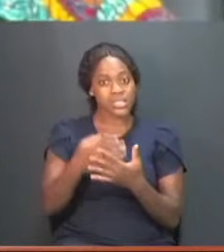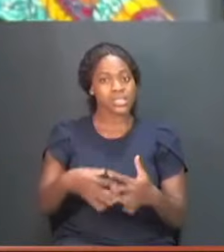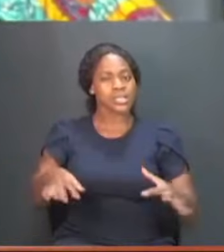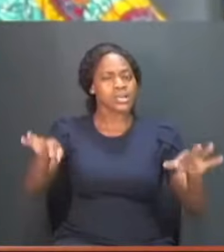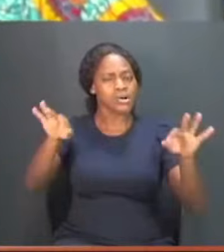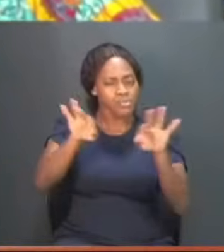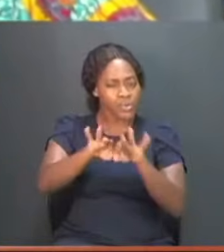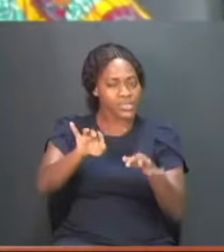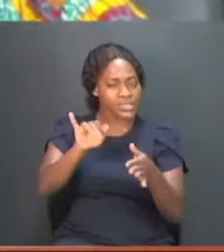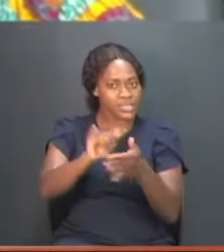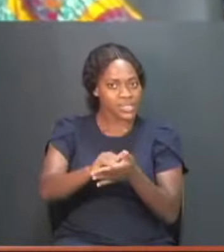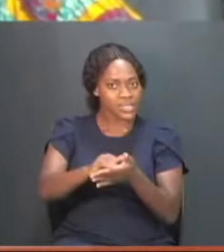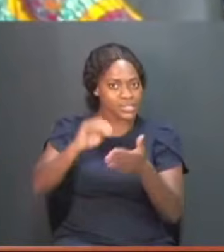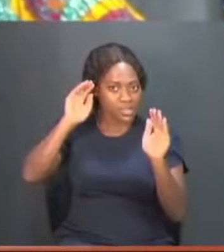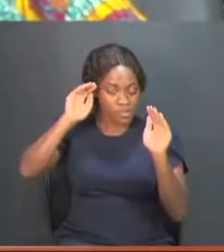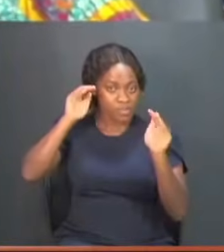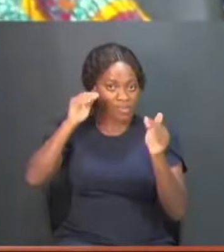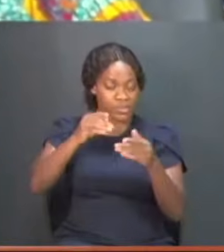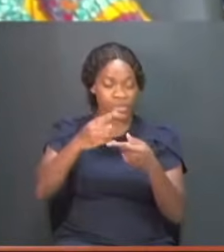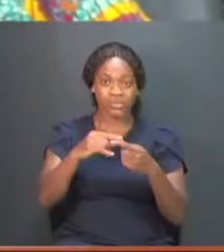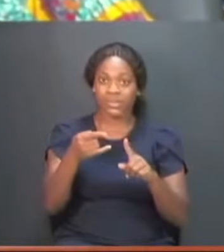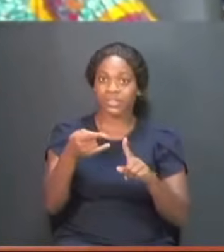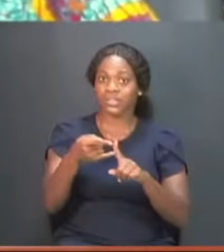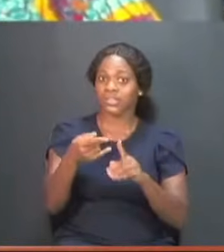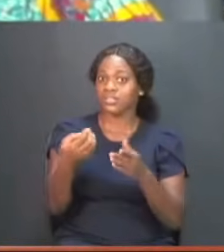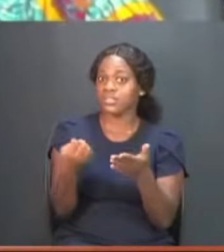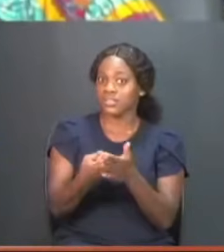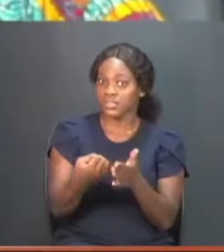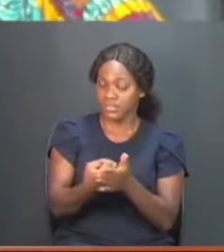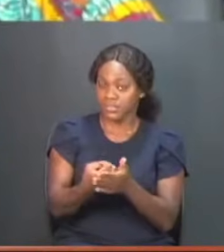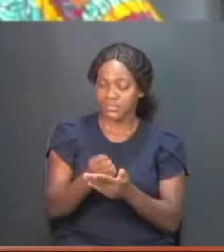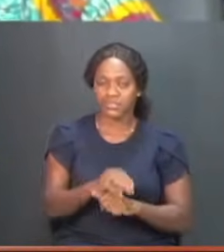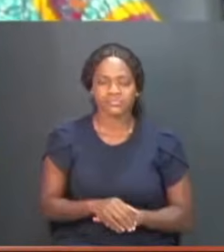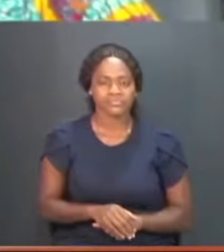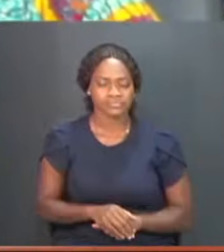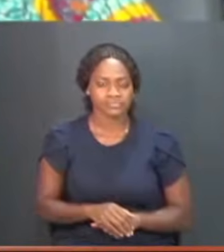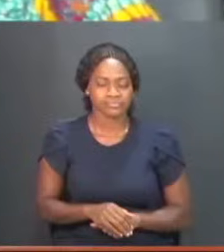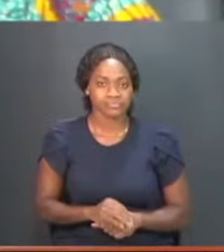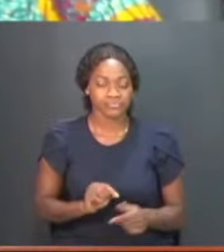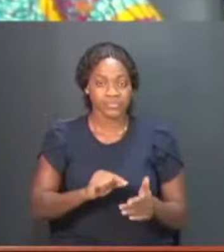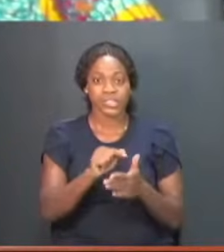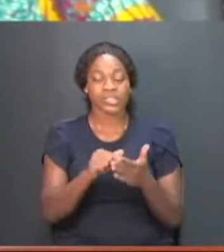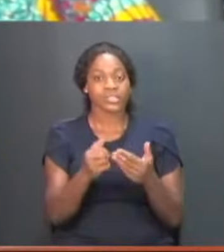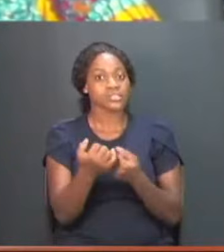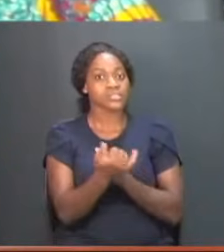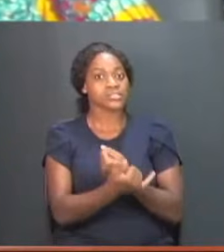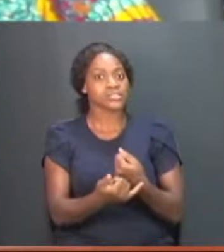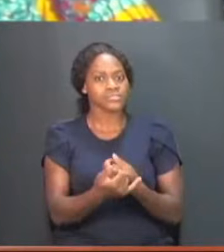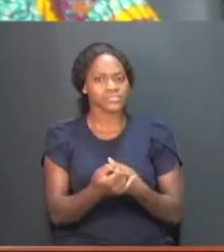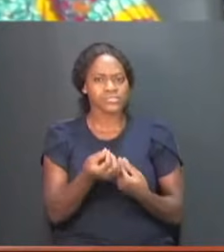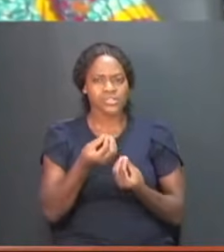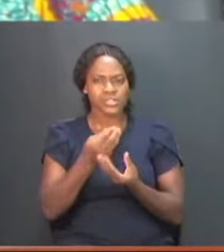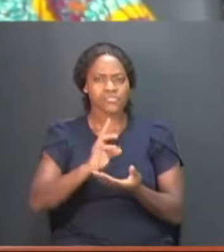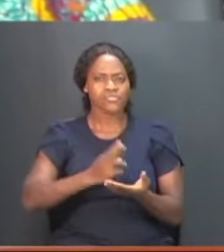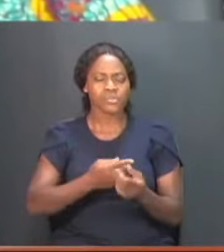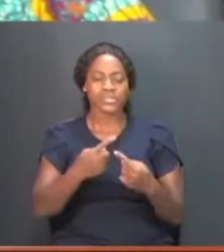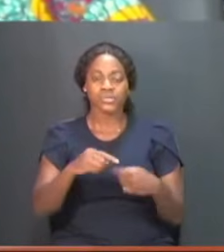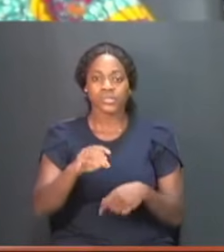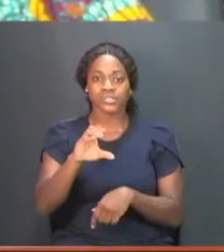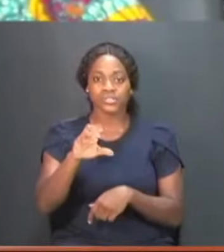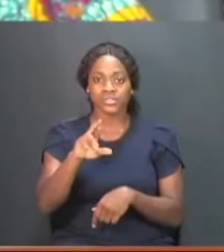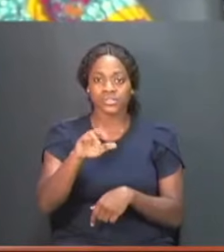to avert our mind to in terms of the detail economy. Mr. Speaker, we are in this country where we are told of